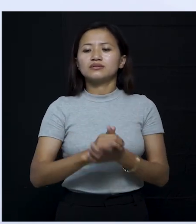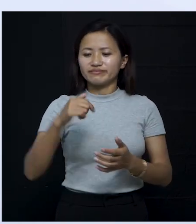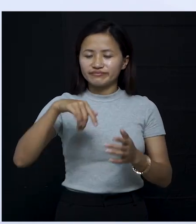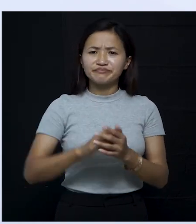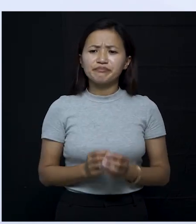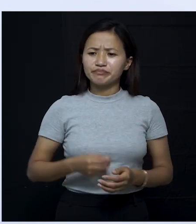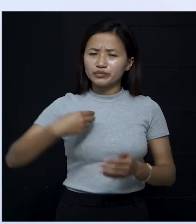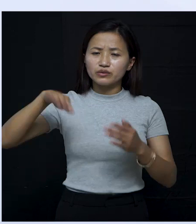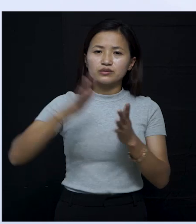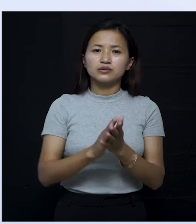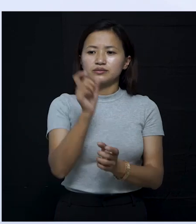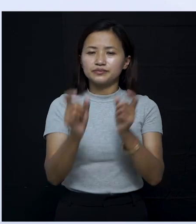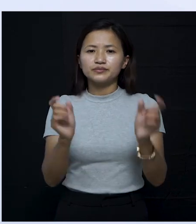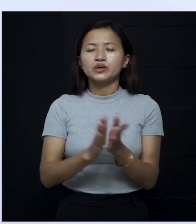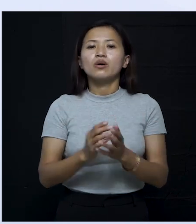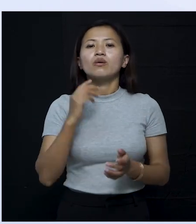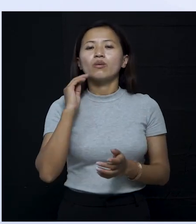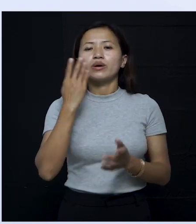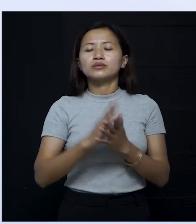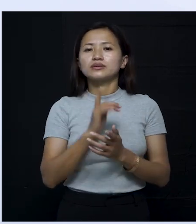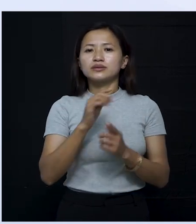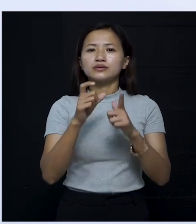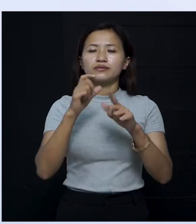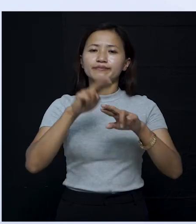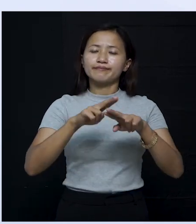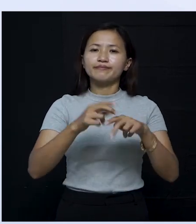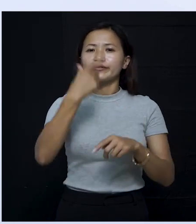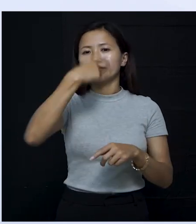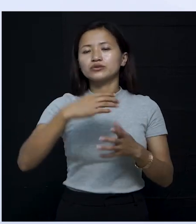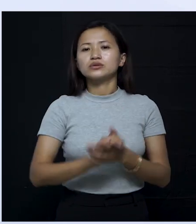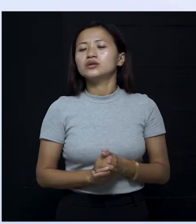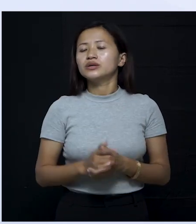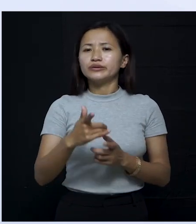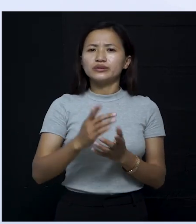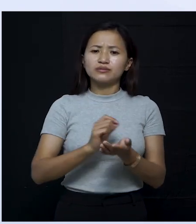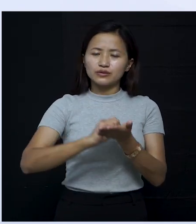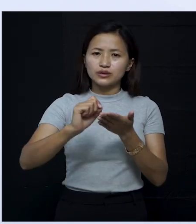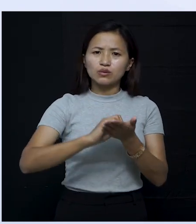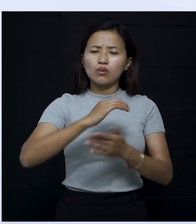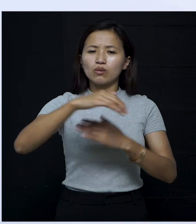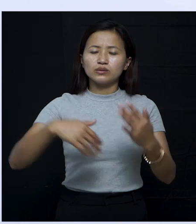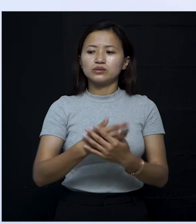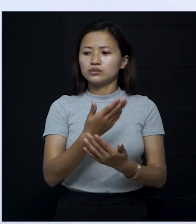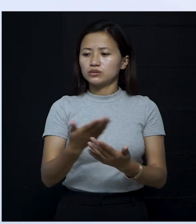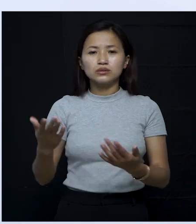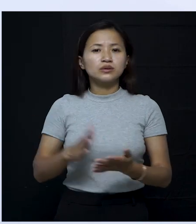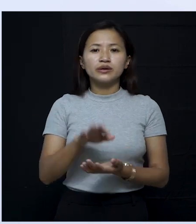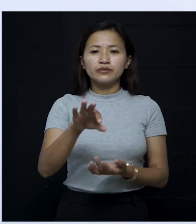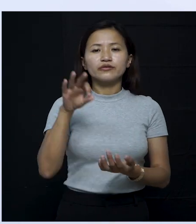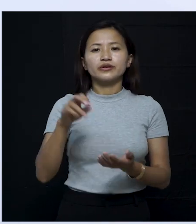nowadays. And when we say fruits, okay? When we say fruits, you can write about all those foods that we find